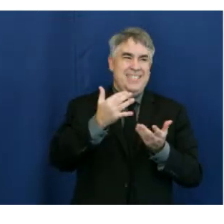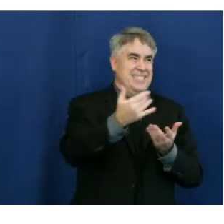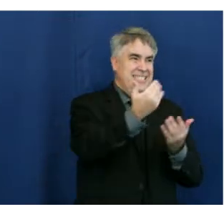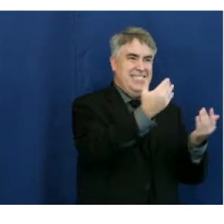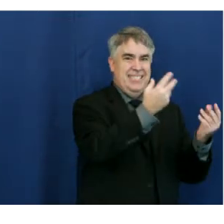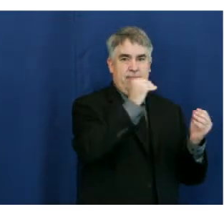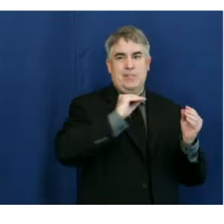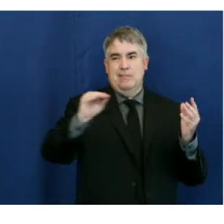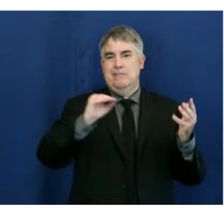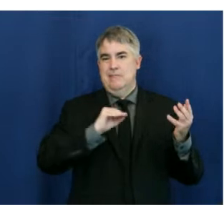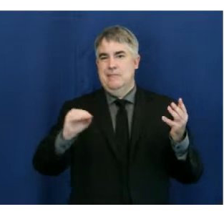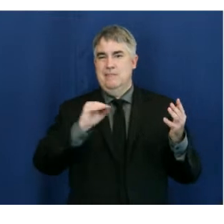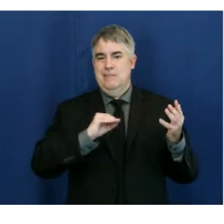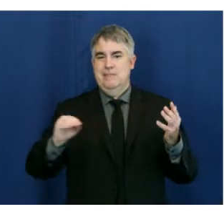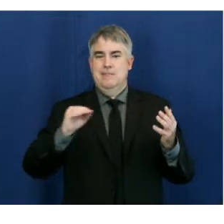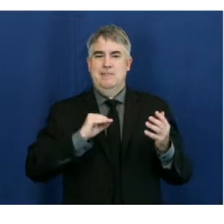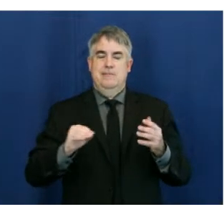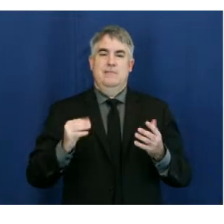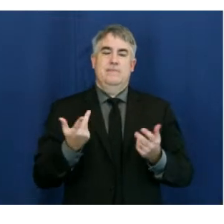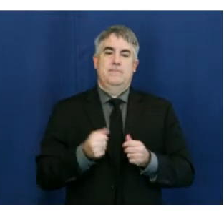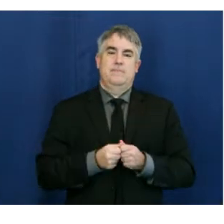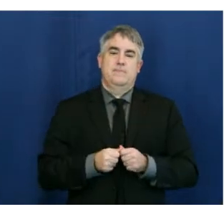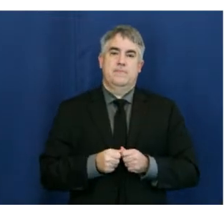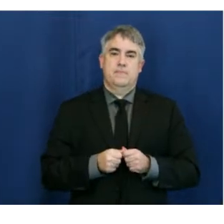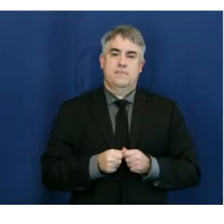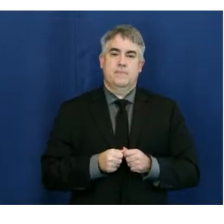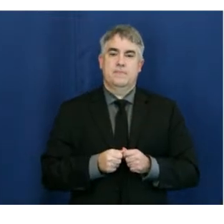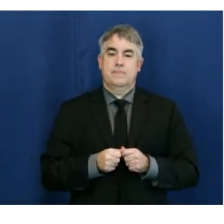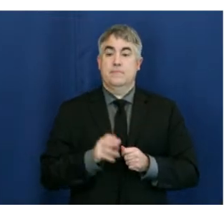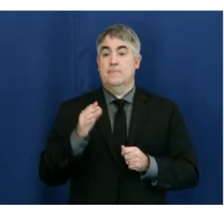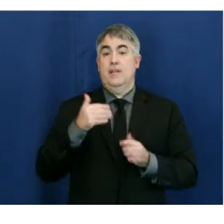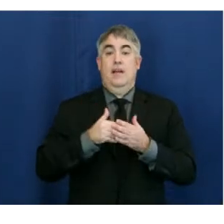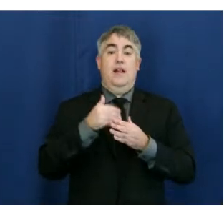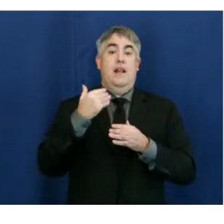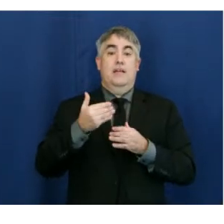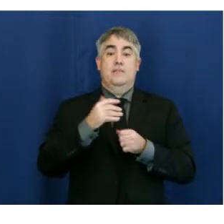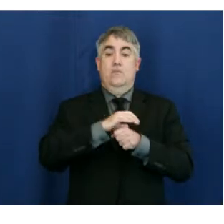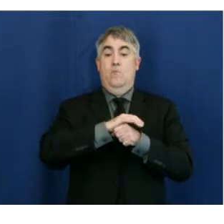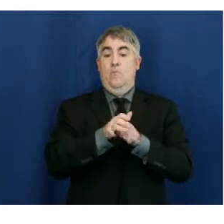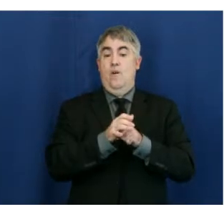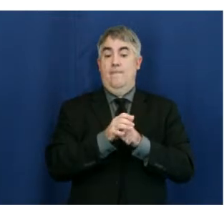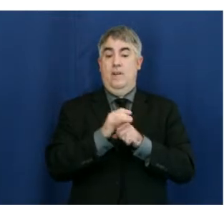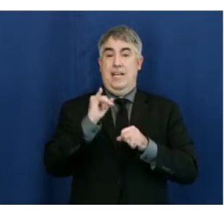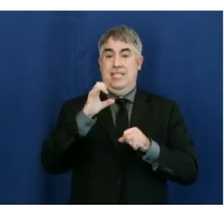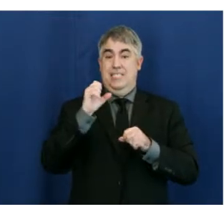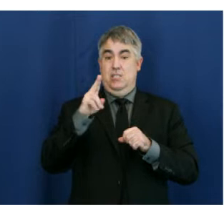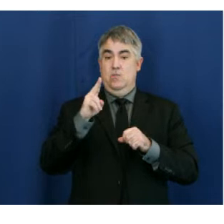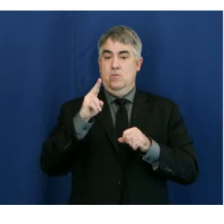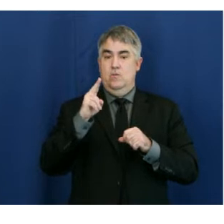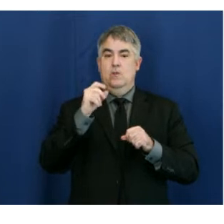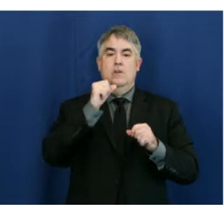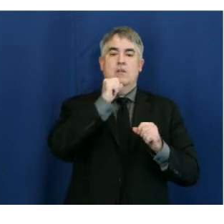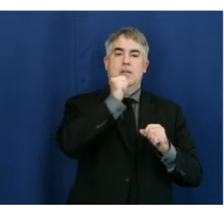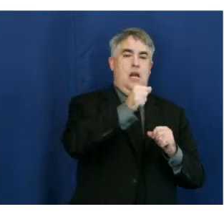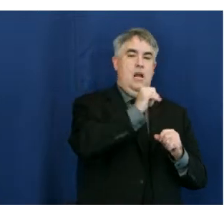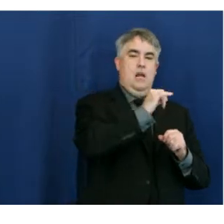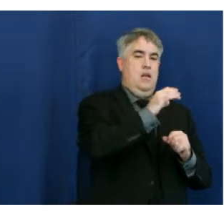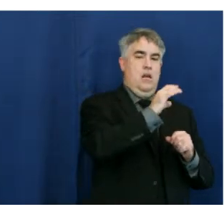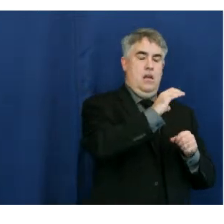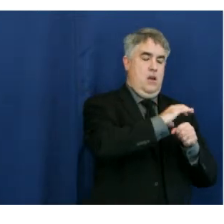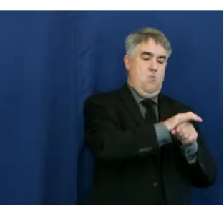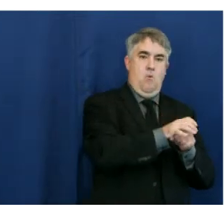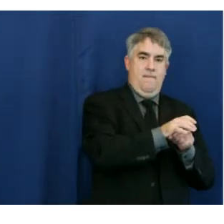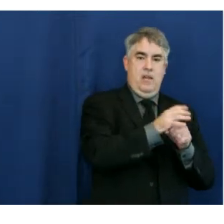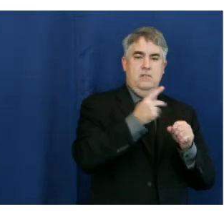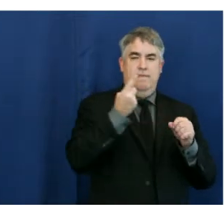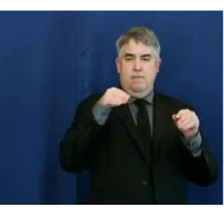system. Next one, you will see the COVID ICU and non-COVID ICU system